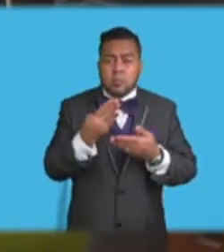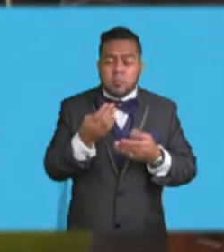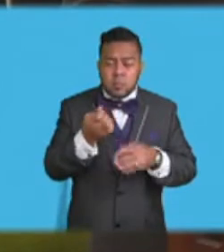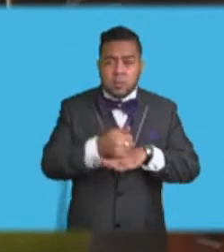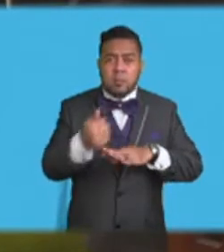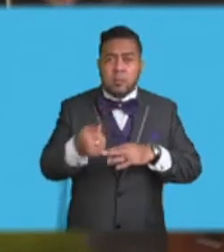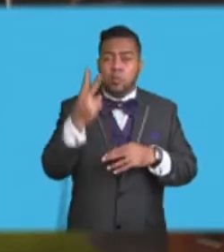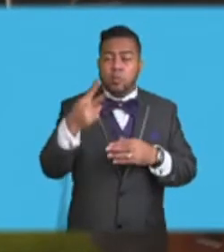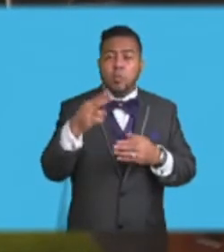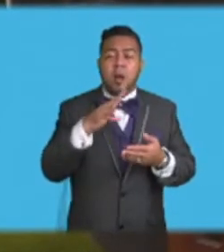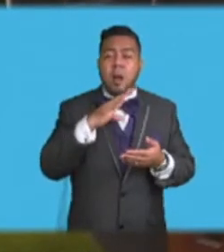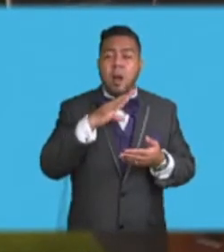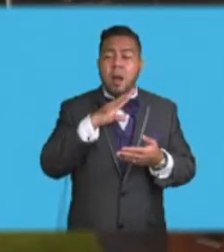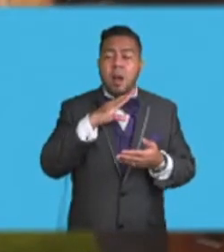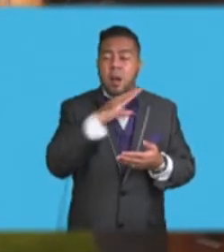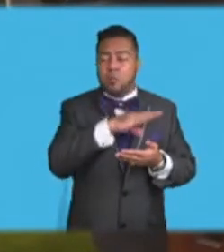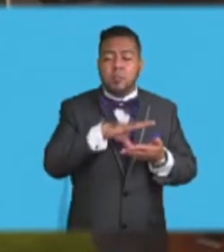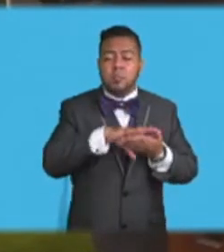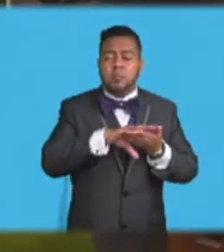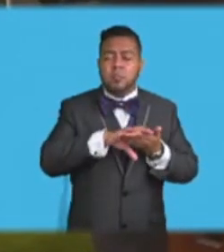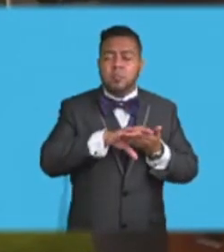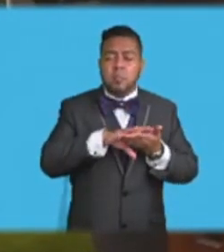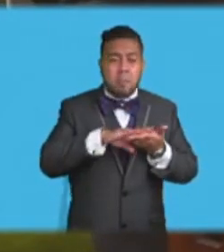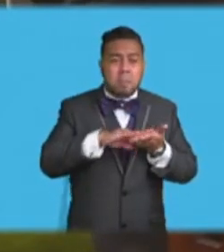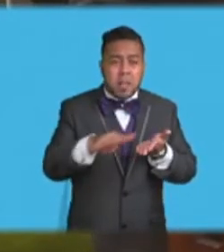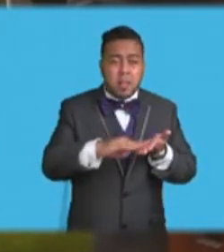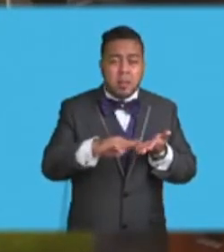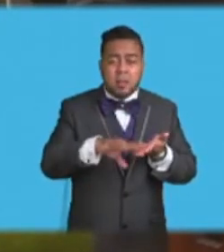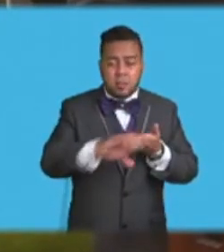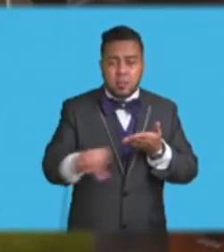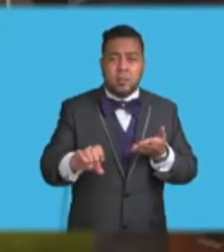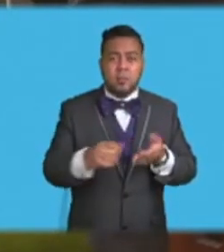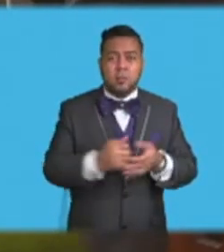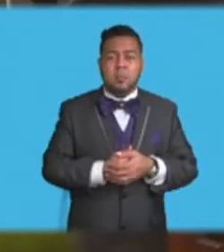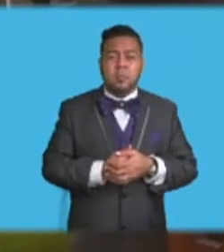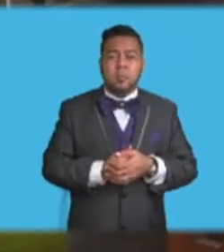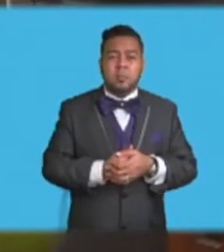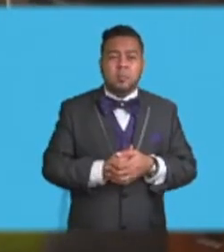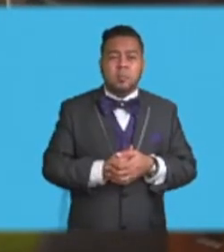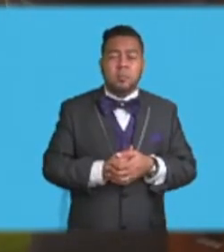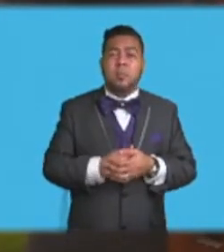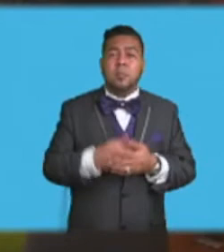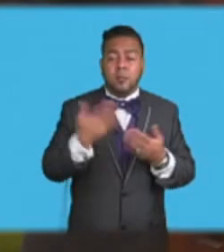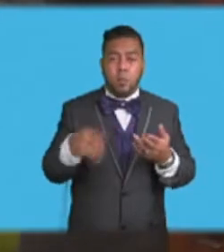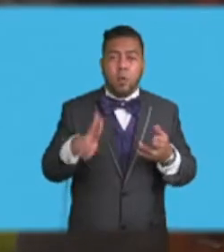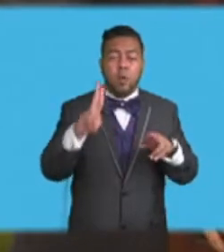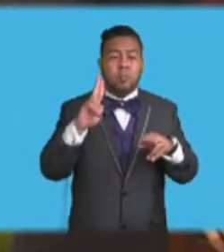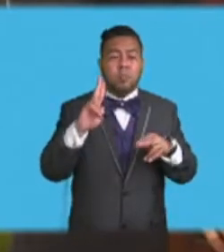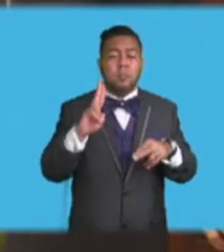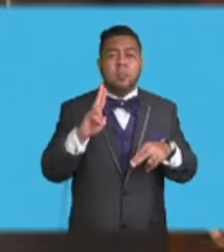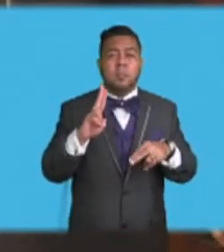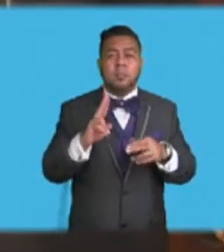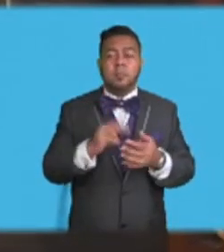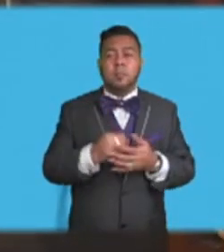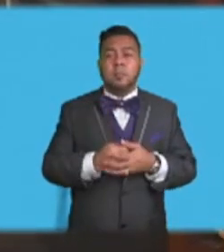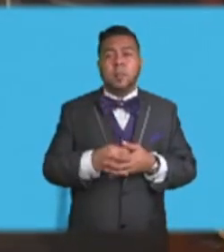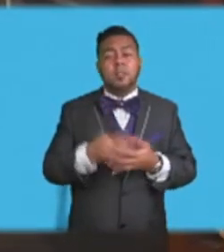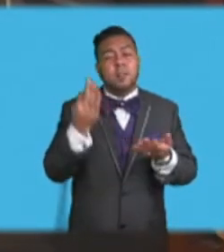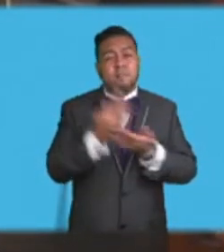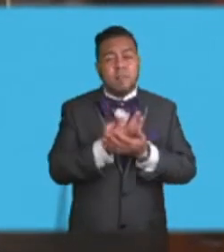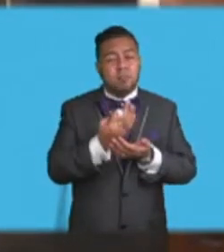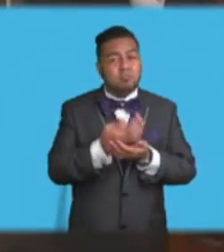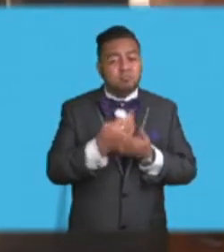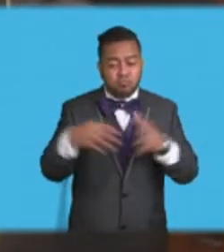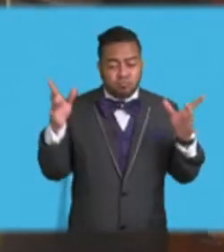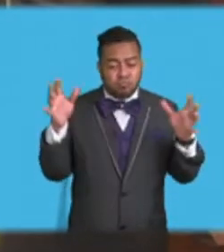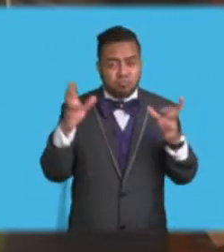$200 million. This means that the debt servicing cost of FFP has increased because of the financial decay